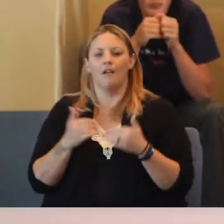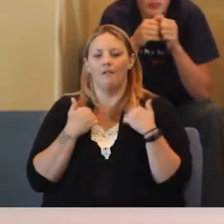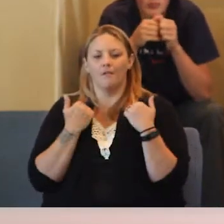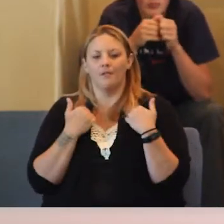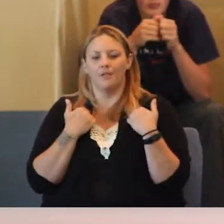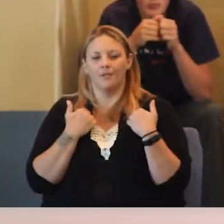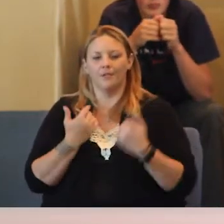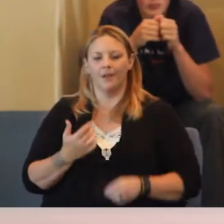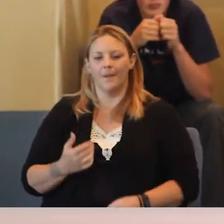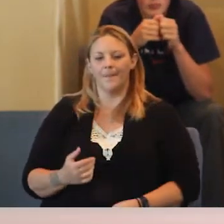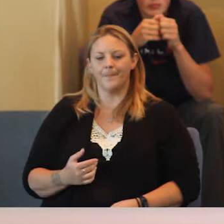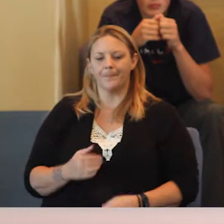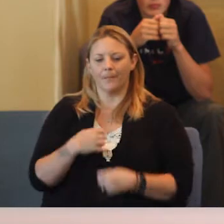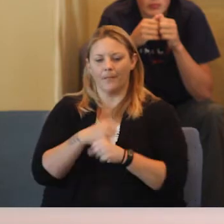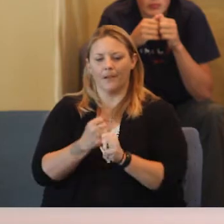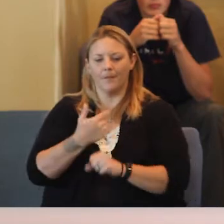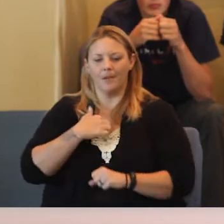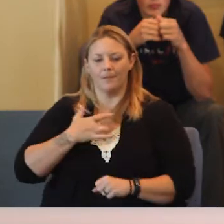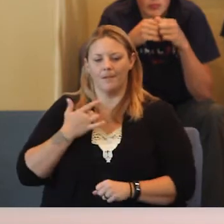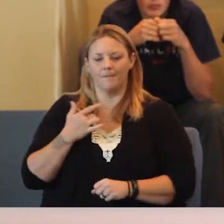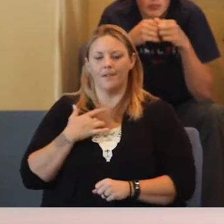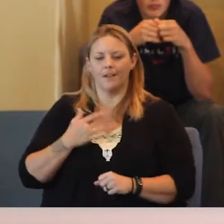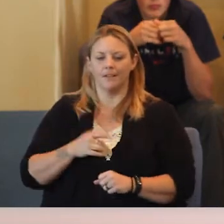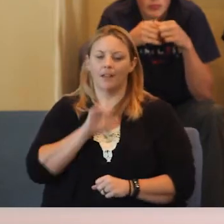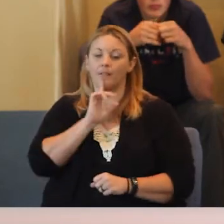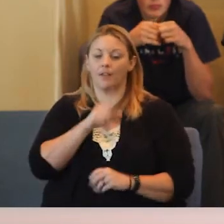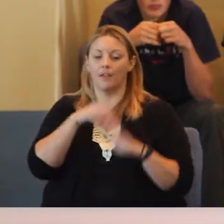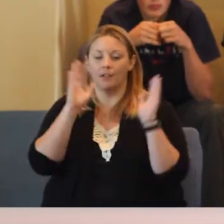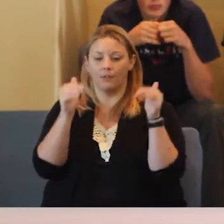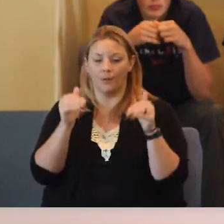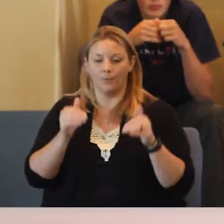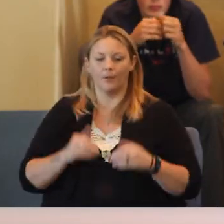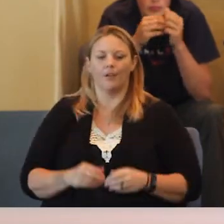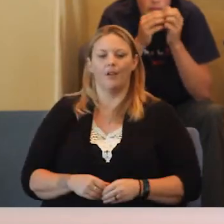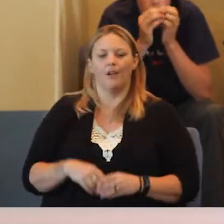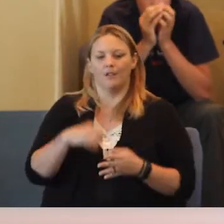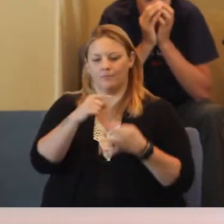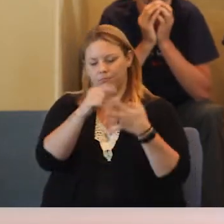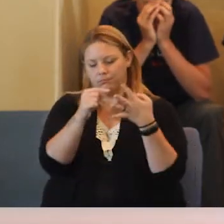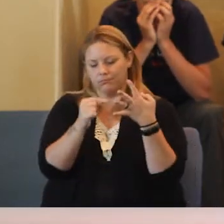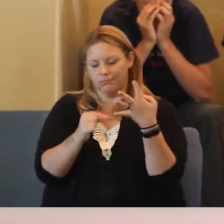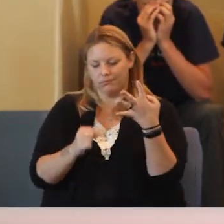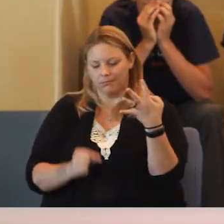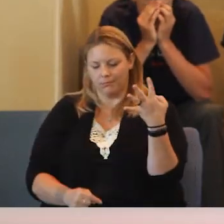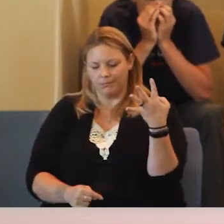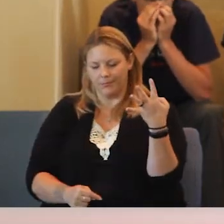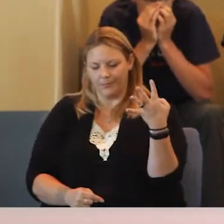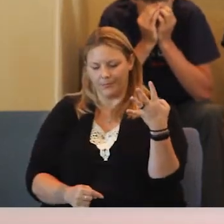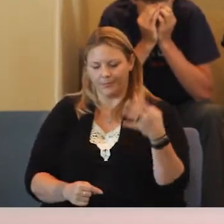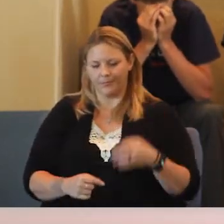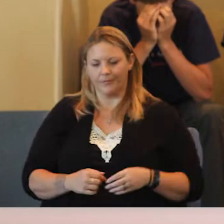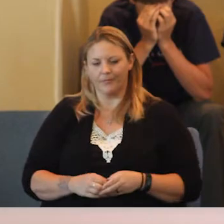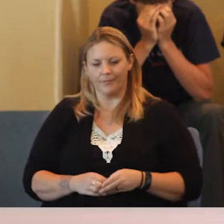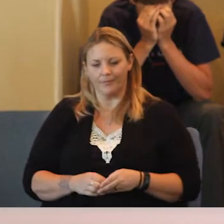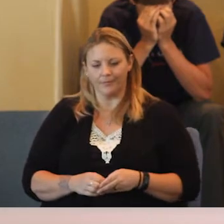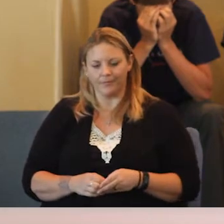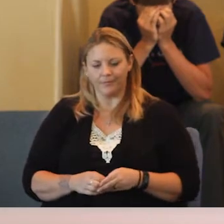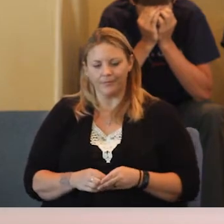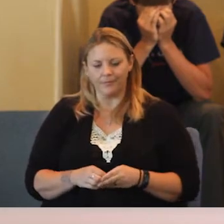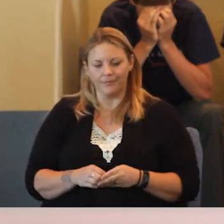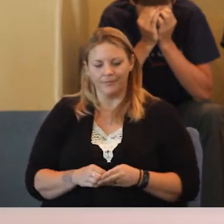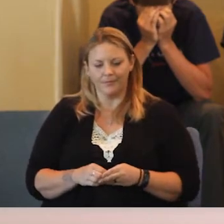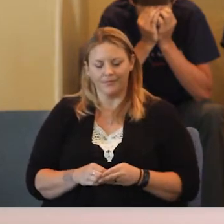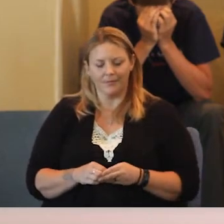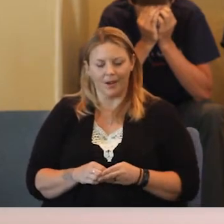of the youth make me feel like there is hope. Olivia, Jessica, Stephen, Matthew, Hunter, Hannah, Elijah, Jaden,